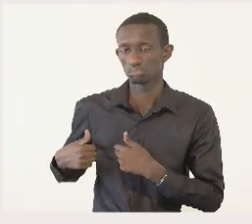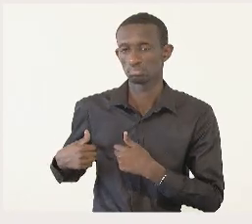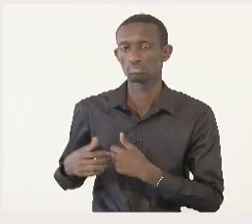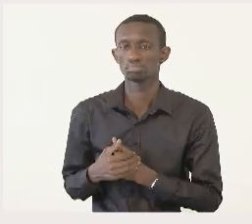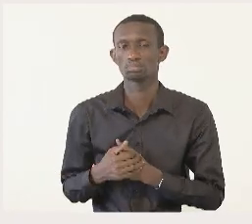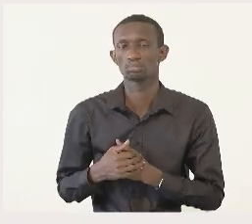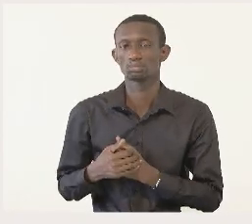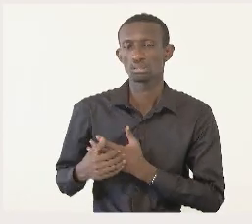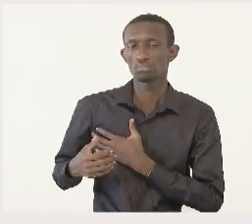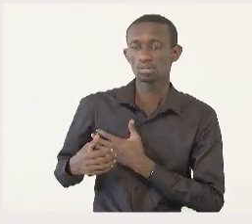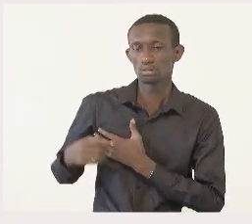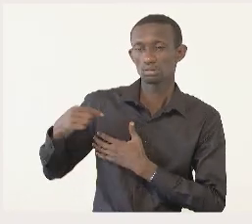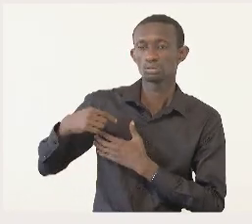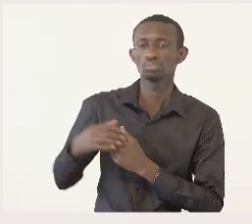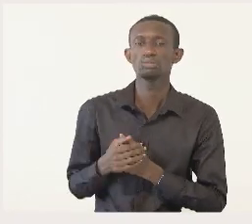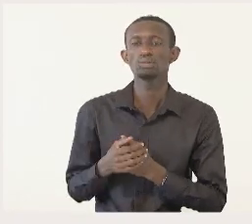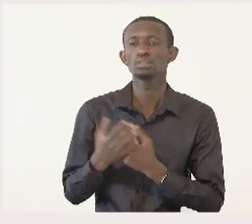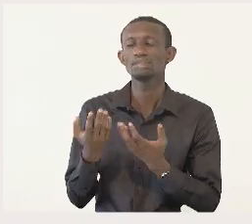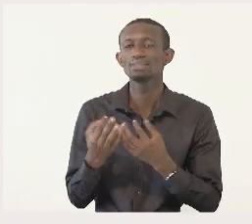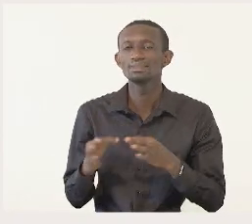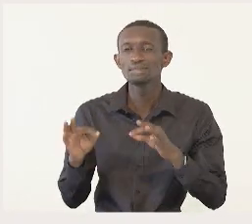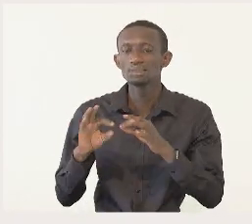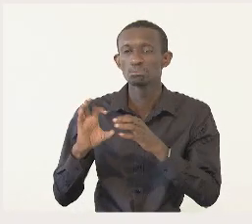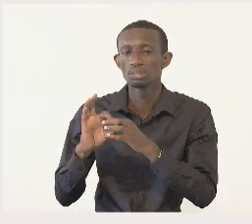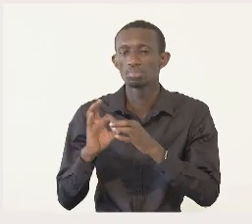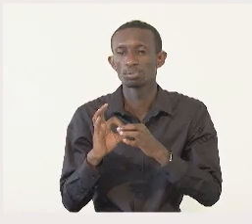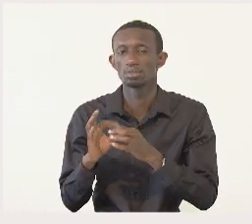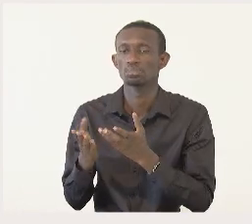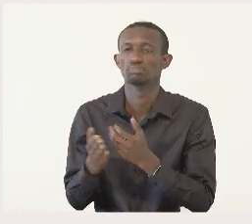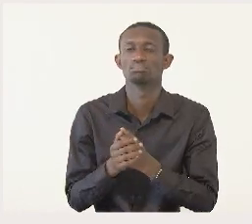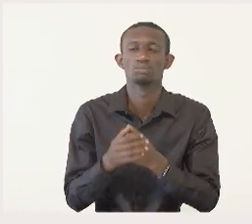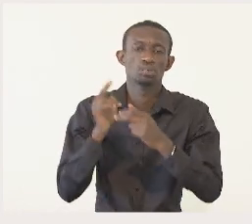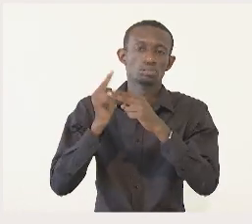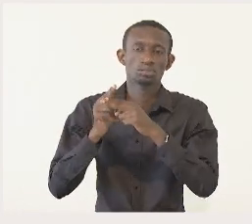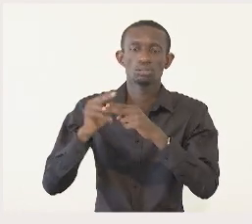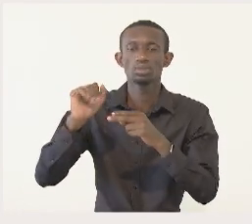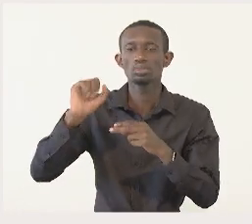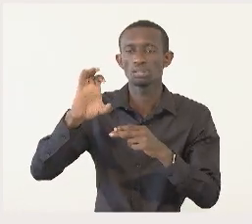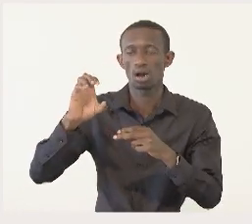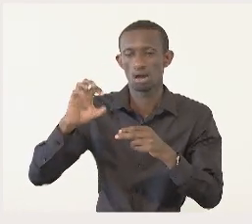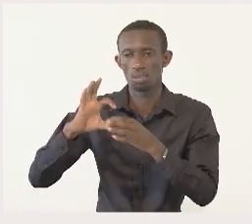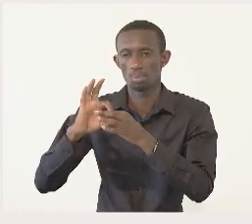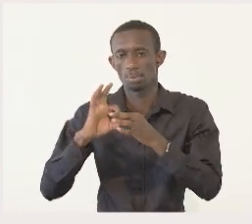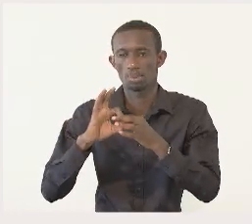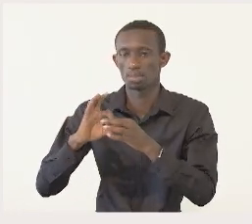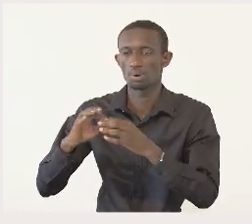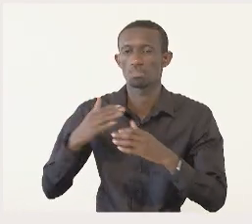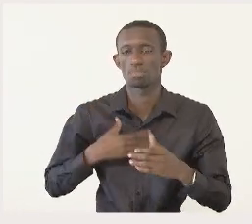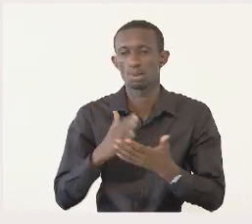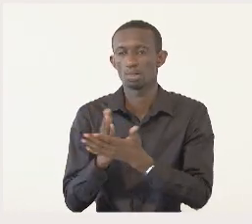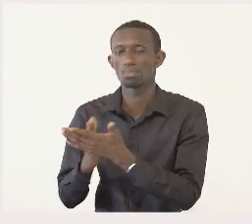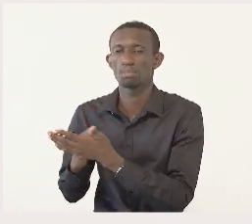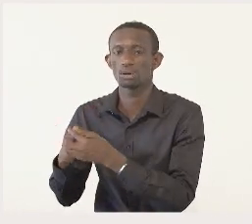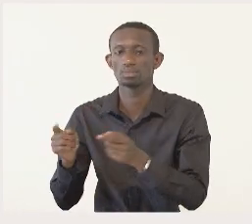located, and it has very many parts that are associated, or what we call accessory organs that are associated with the river. We have